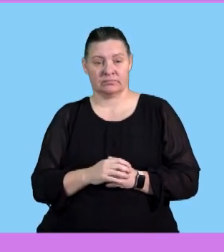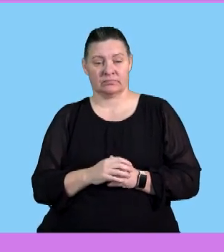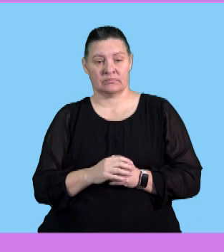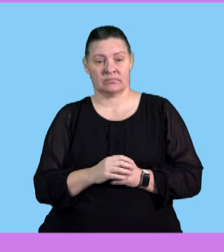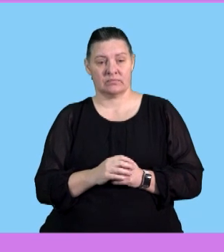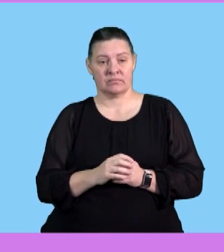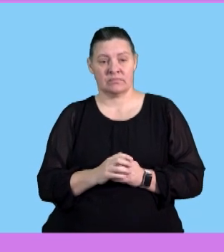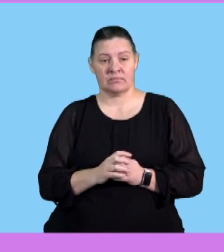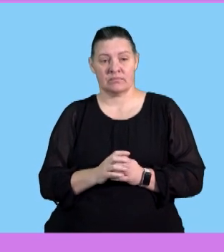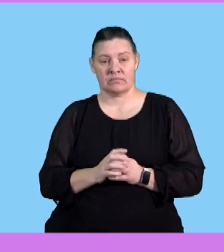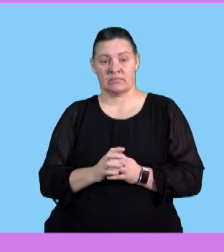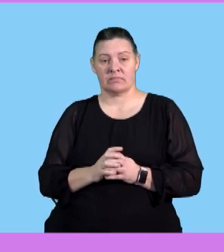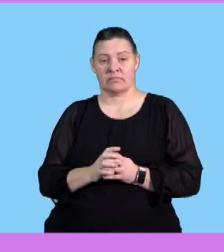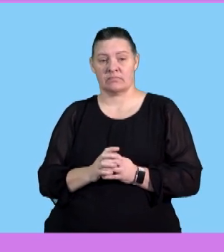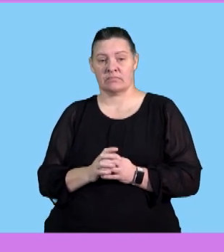421.74.